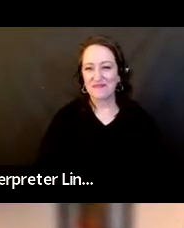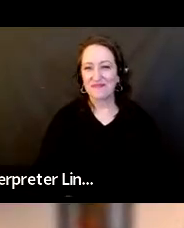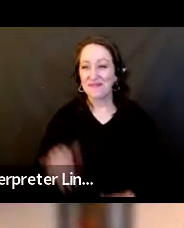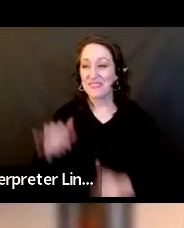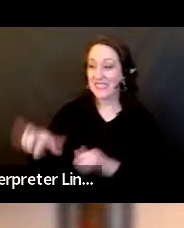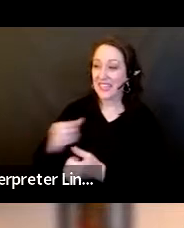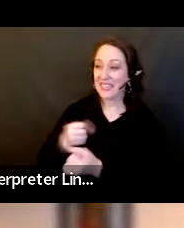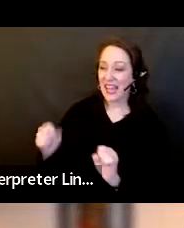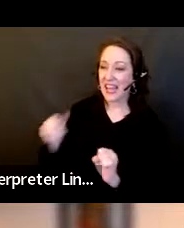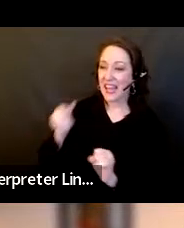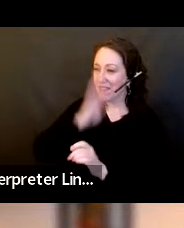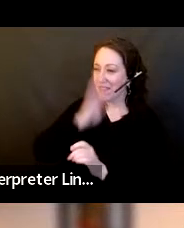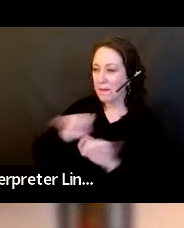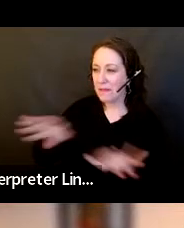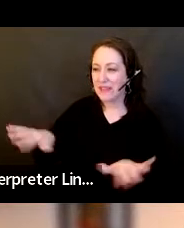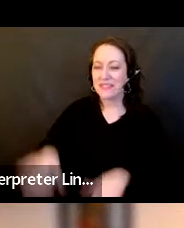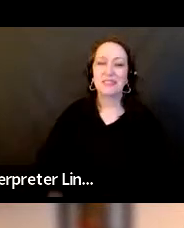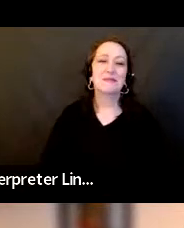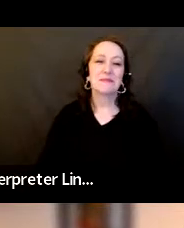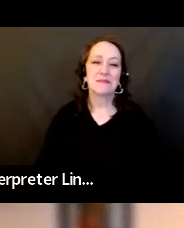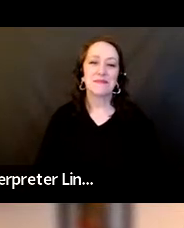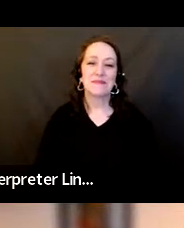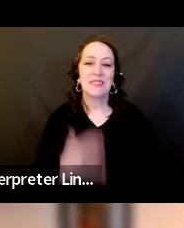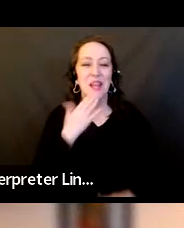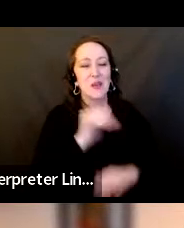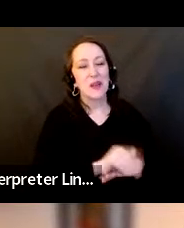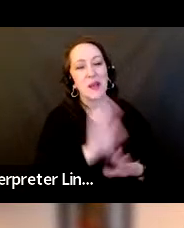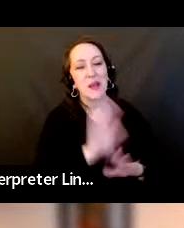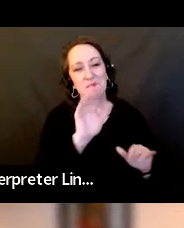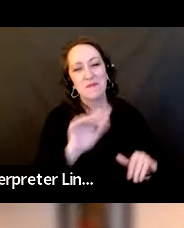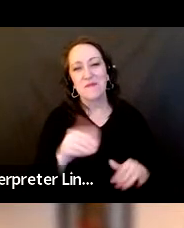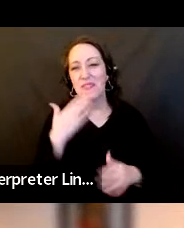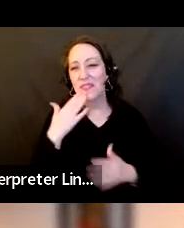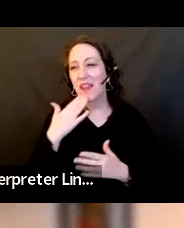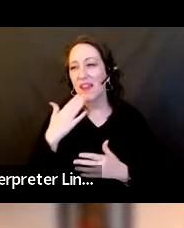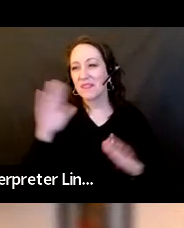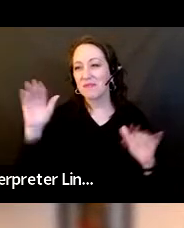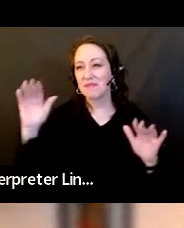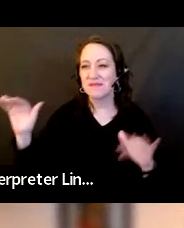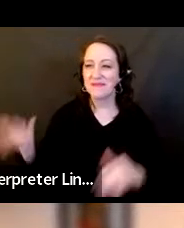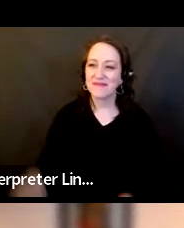safe. God bless you all. Thank you. Good night. Thanks, everyone. Good night.